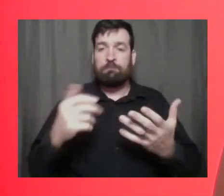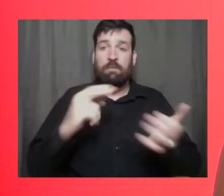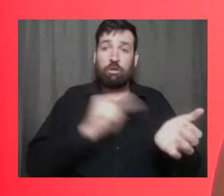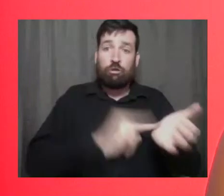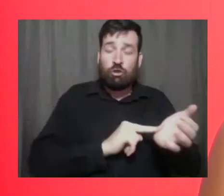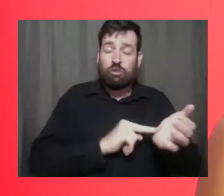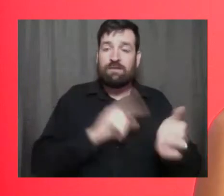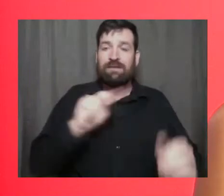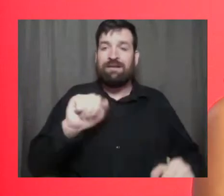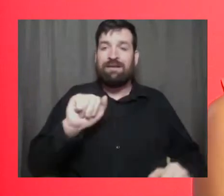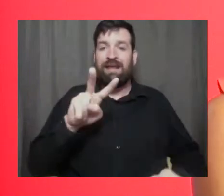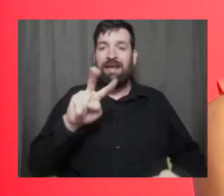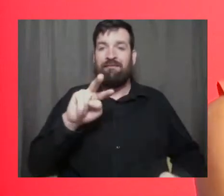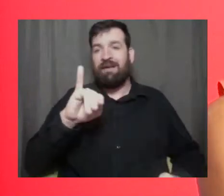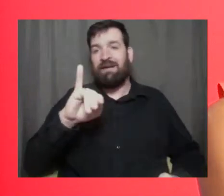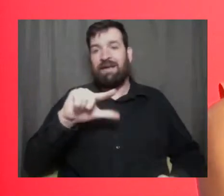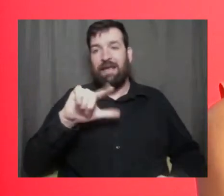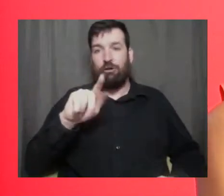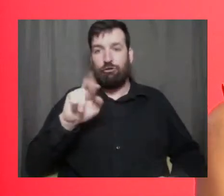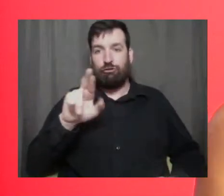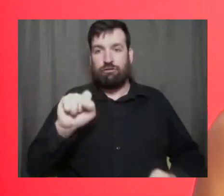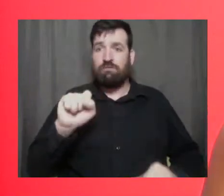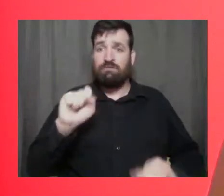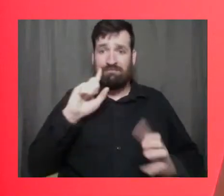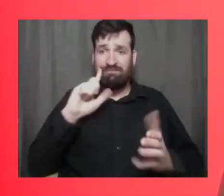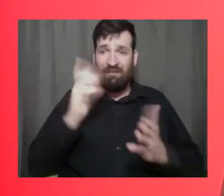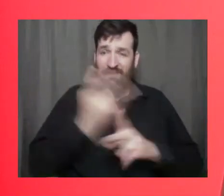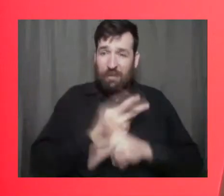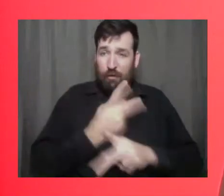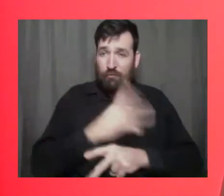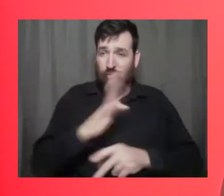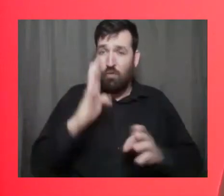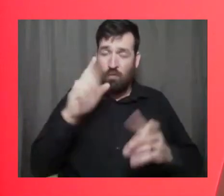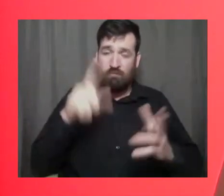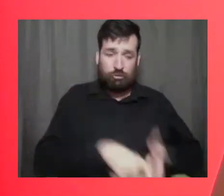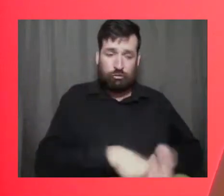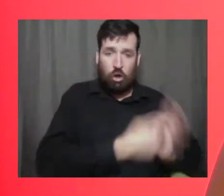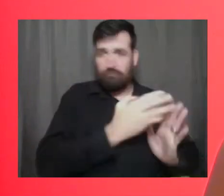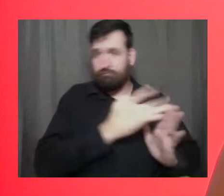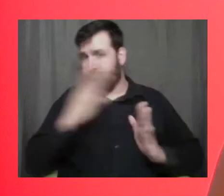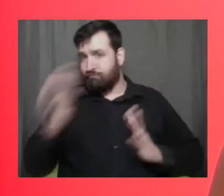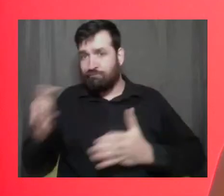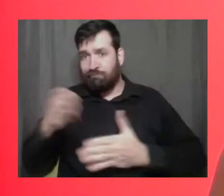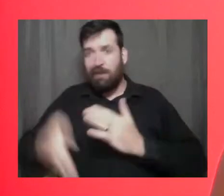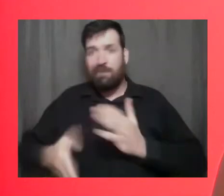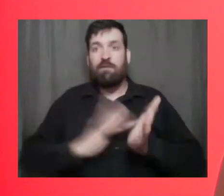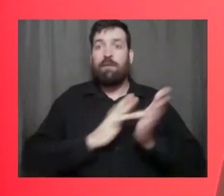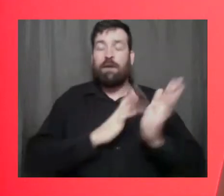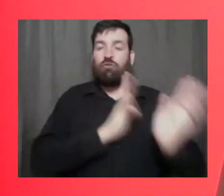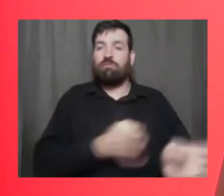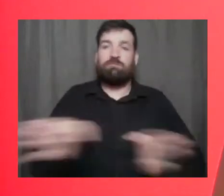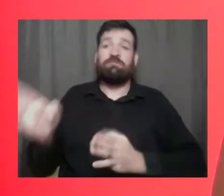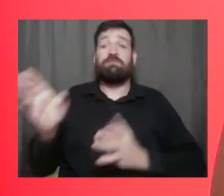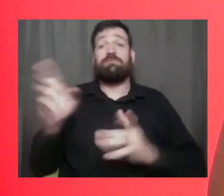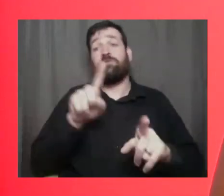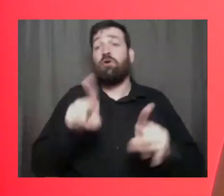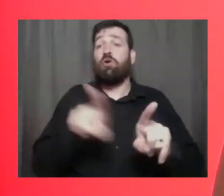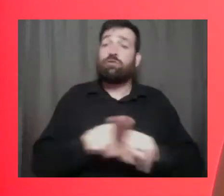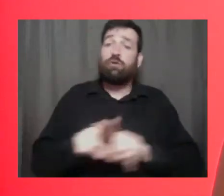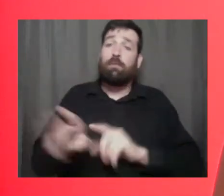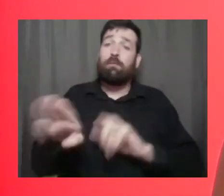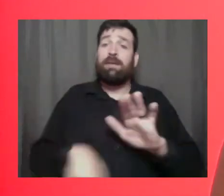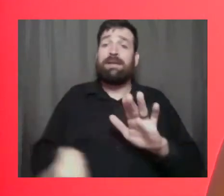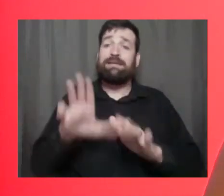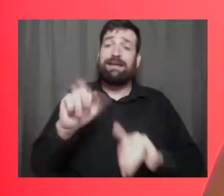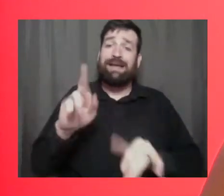help you navigate your whole entire medical journey from start to finish. And they'll also help you just with basic care and accessing all the new